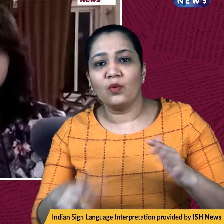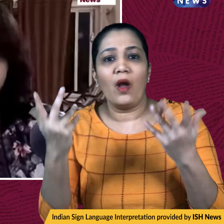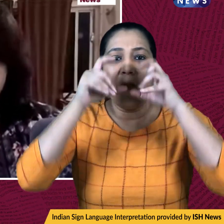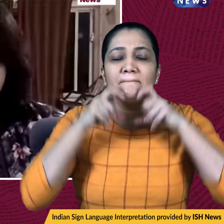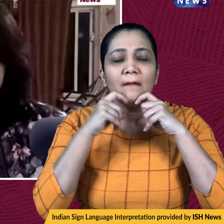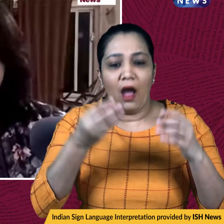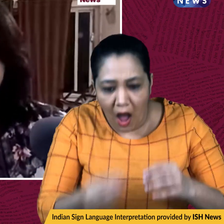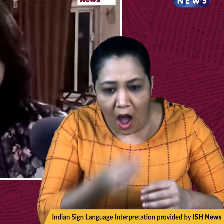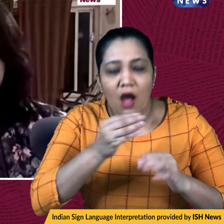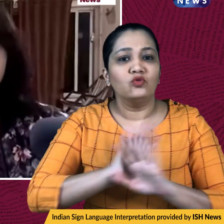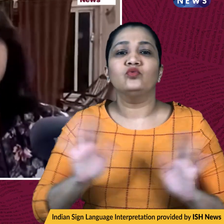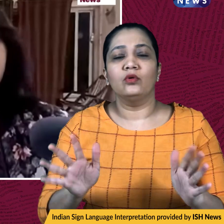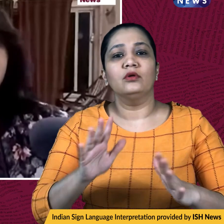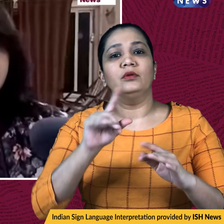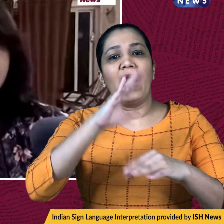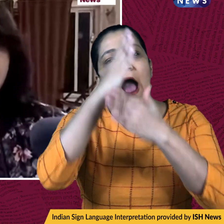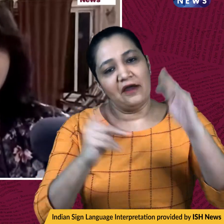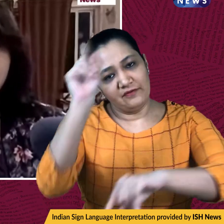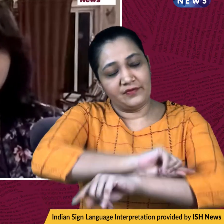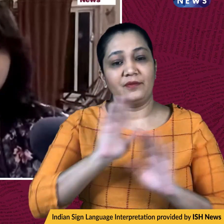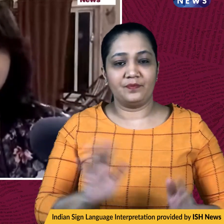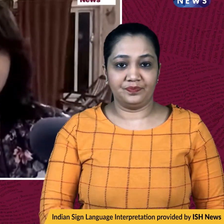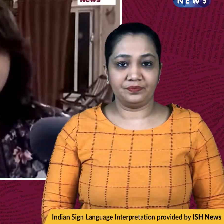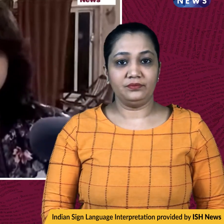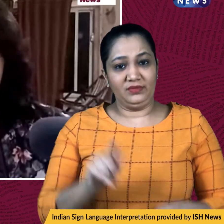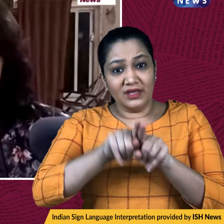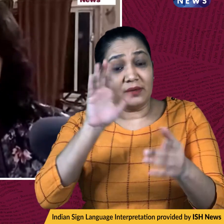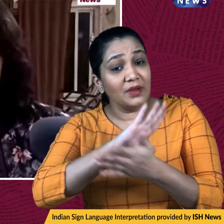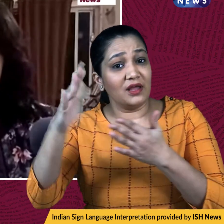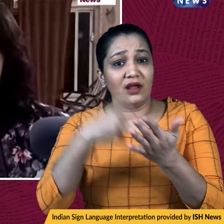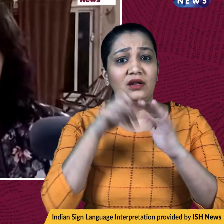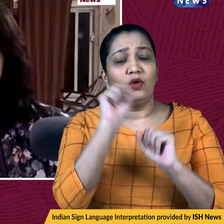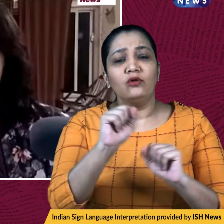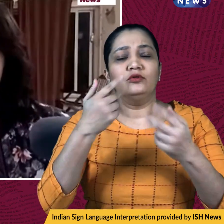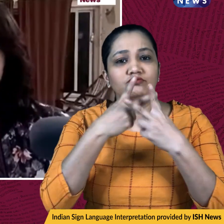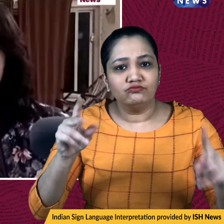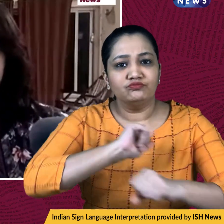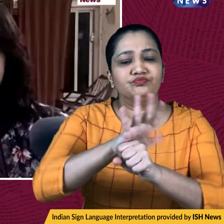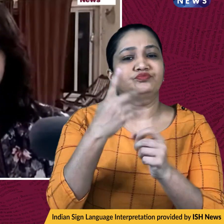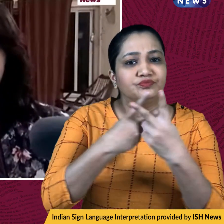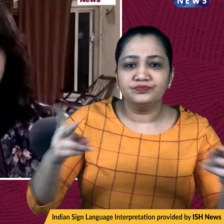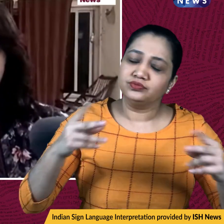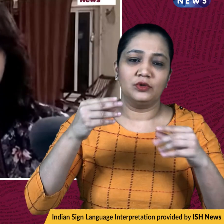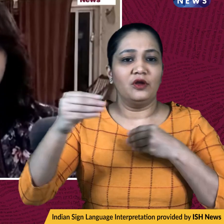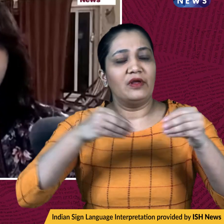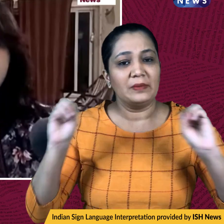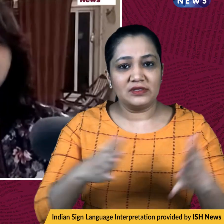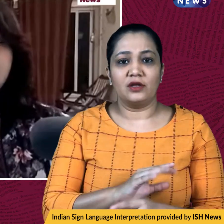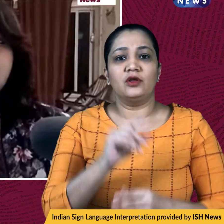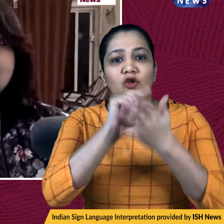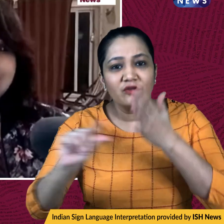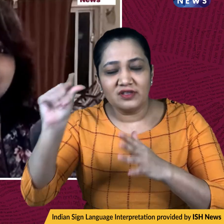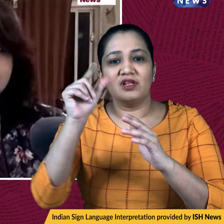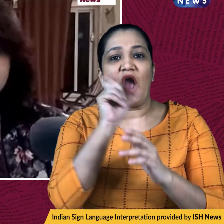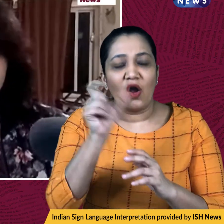masks to eat. Haryana has also relaxed its COVID curbs. All universities, colleges, and schools for